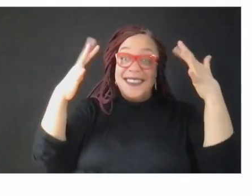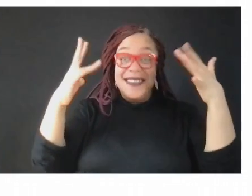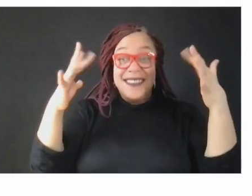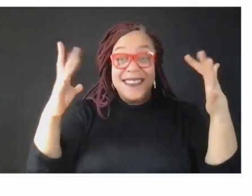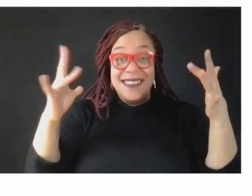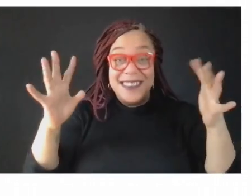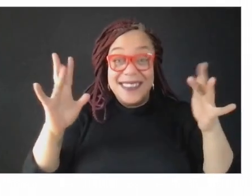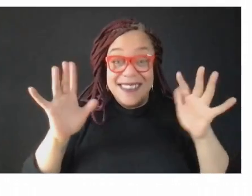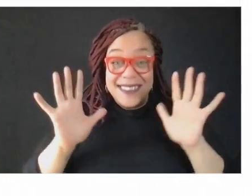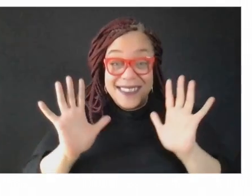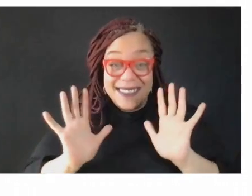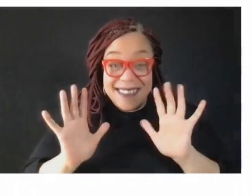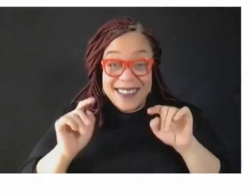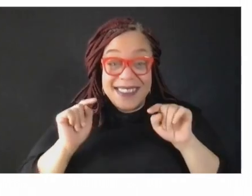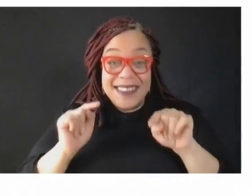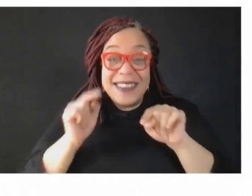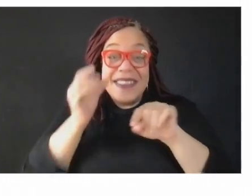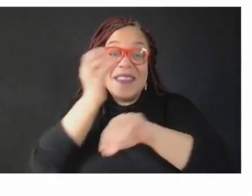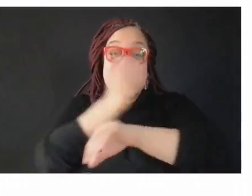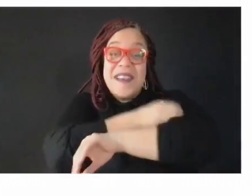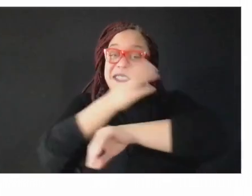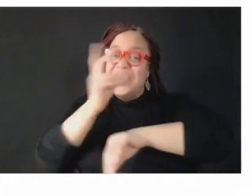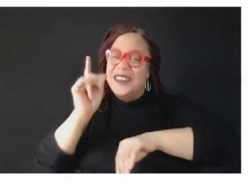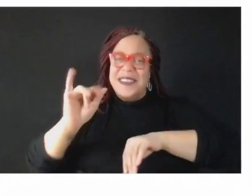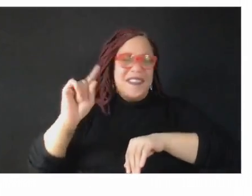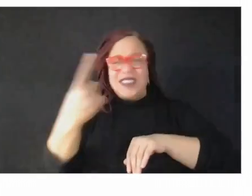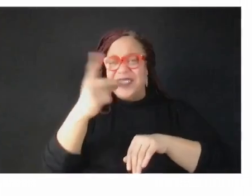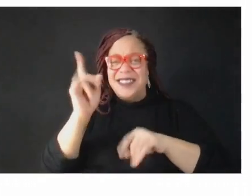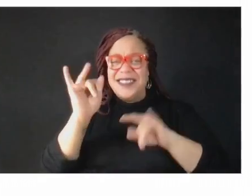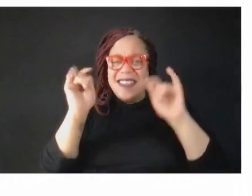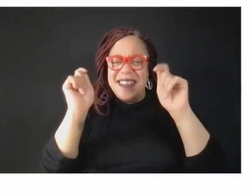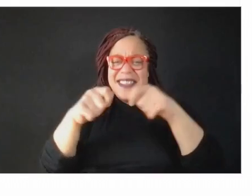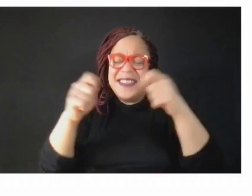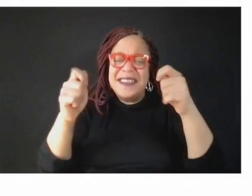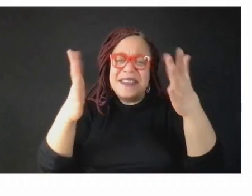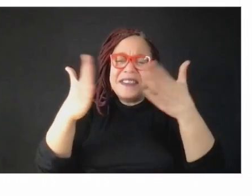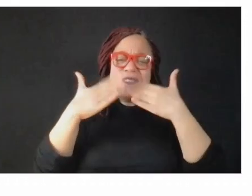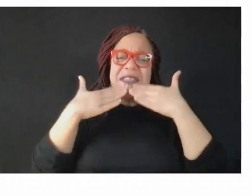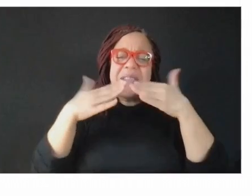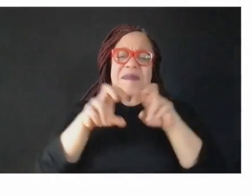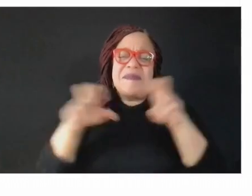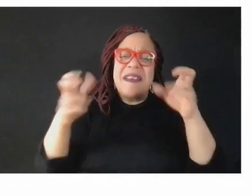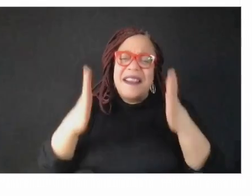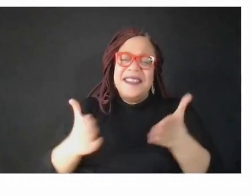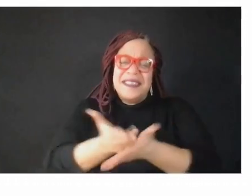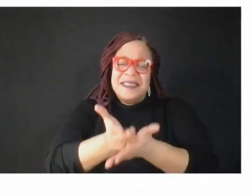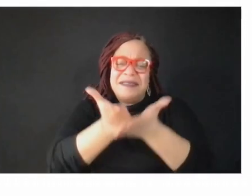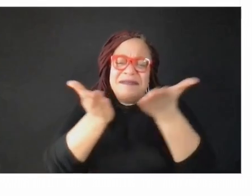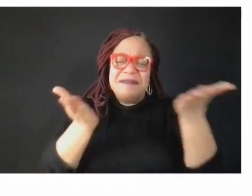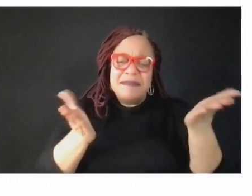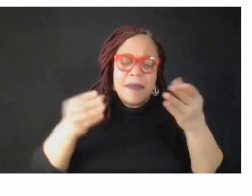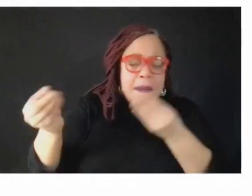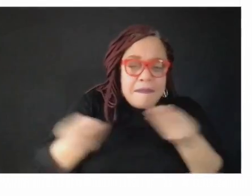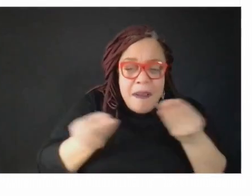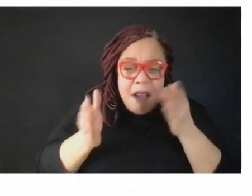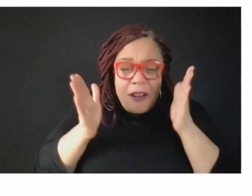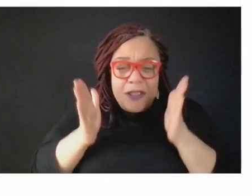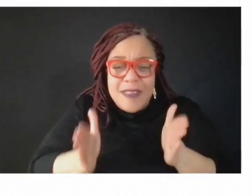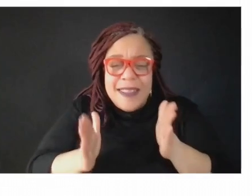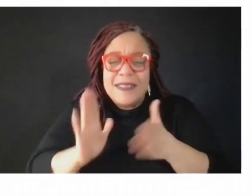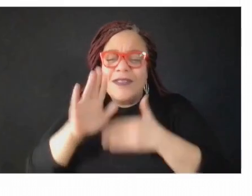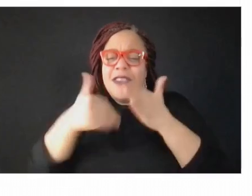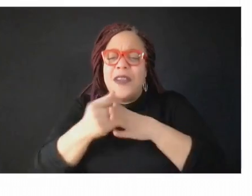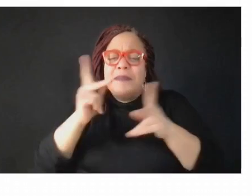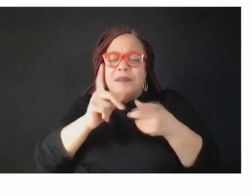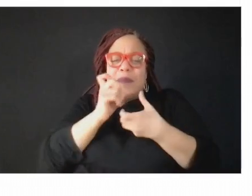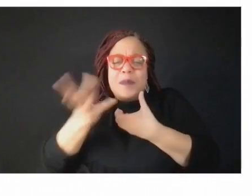day. So first, I have to start with thanking the panelists, the moderators, all the participants for their questions